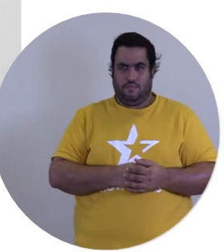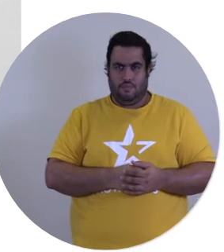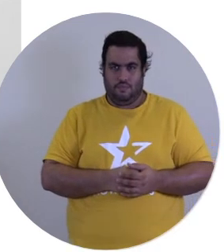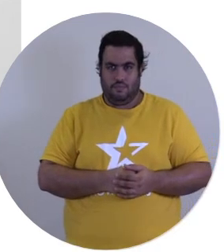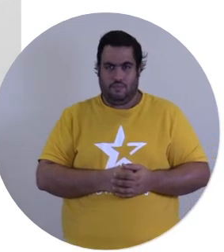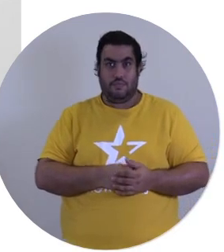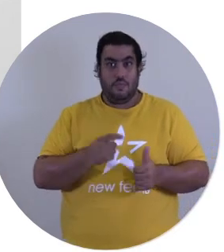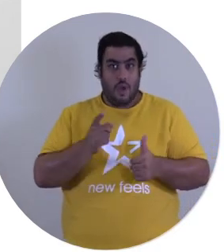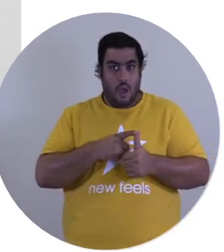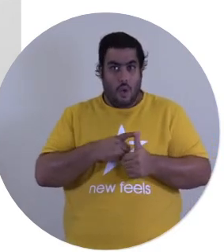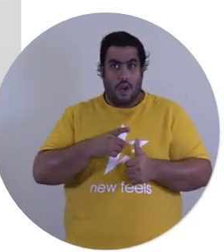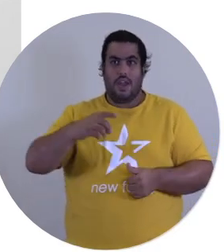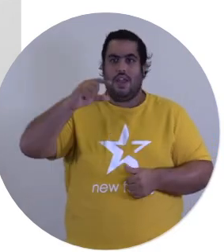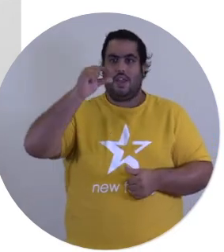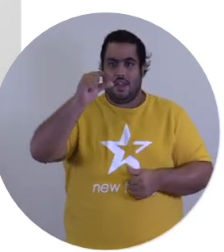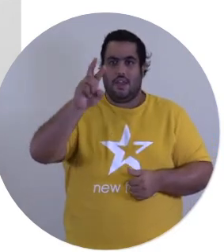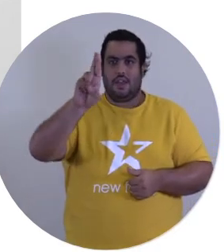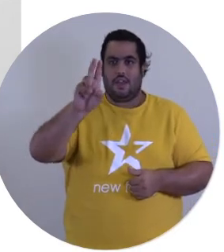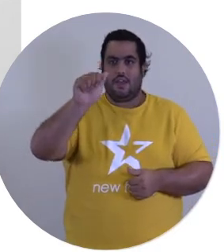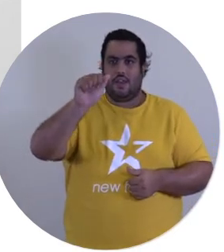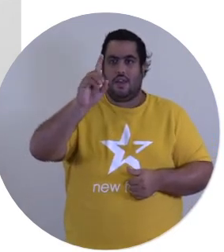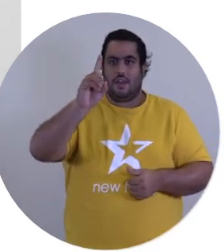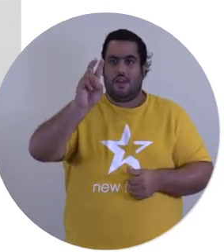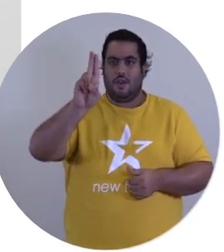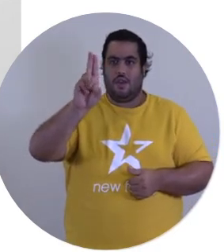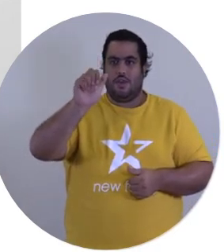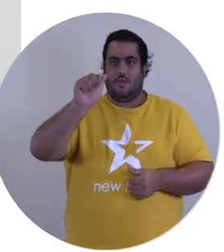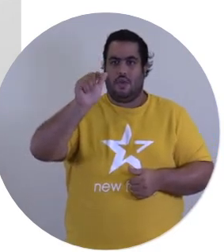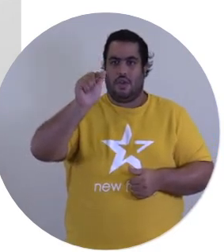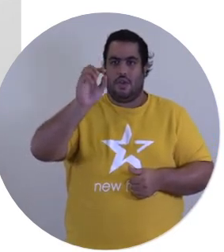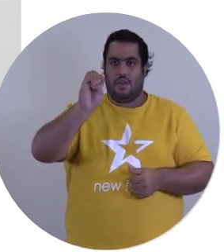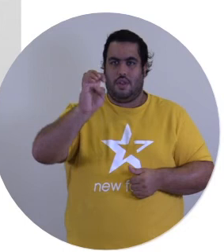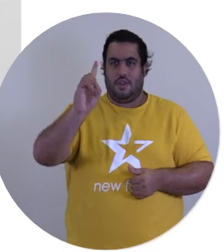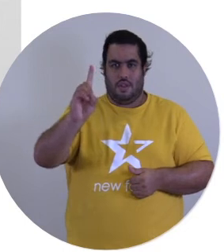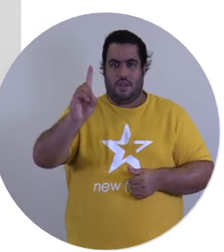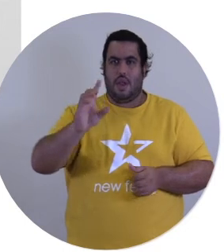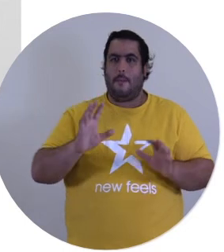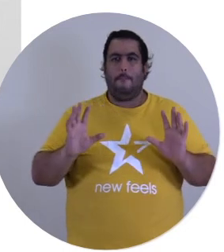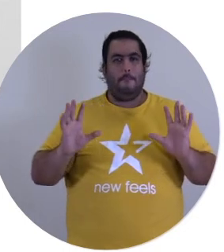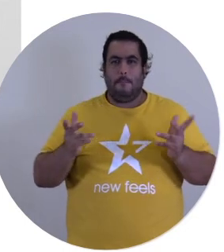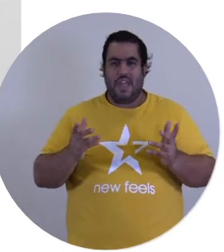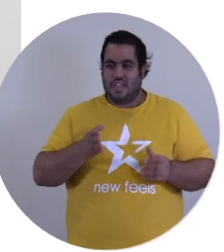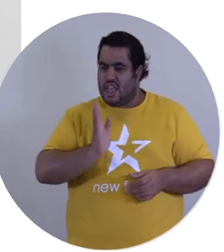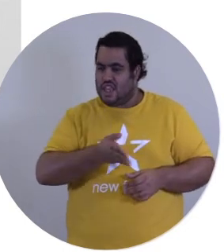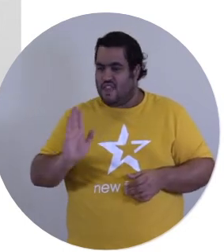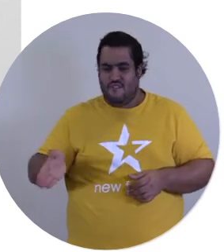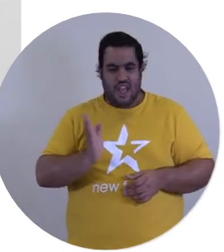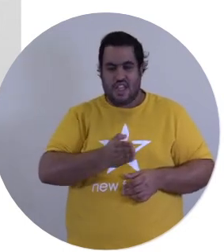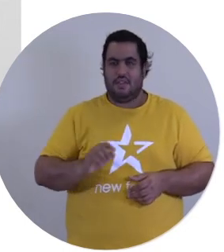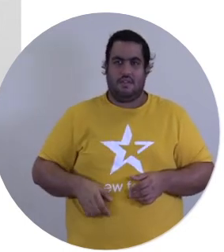are written on a graduated scale of difficulty, from easy to difficult,